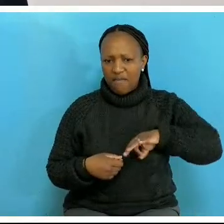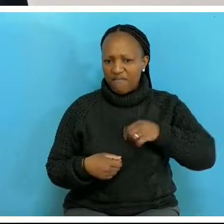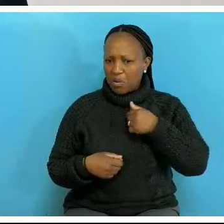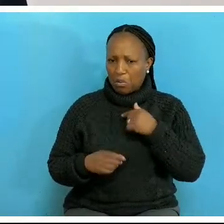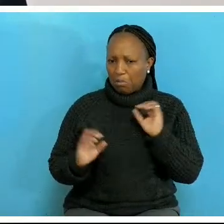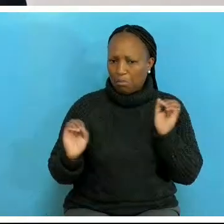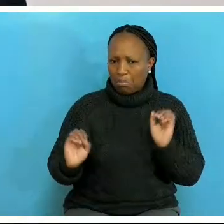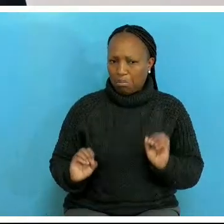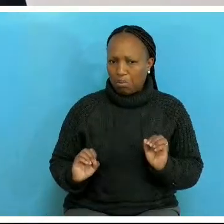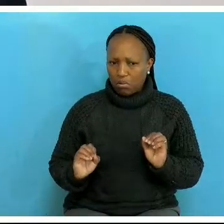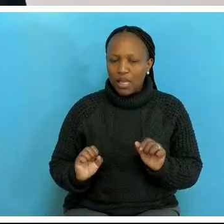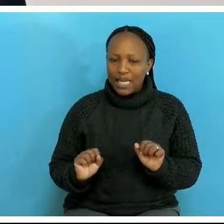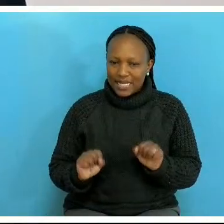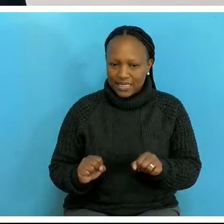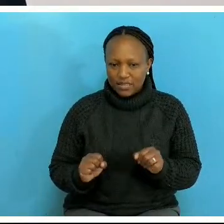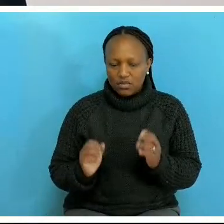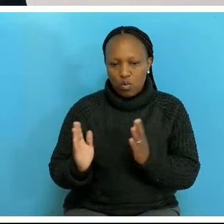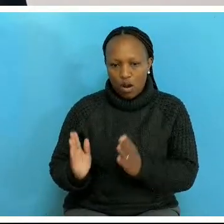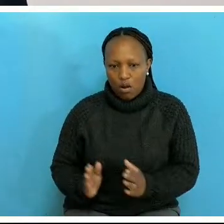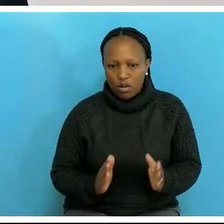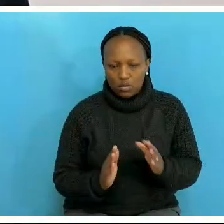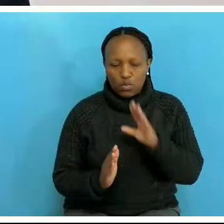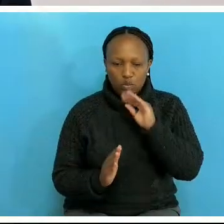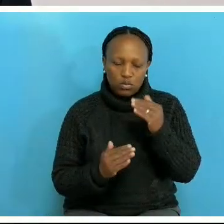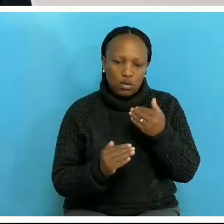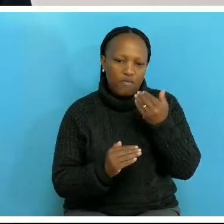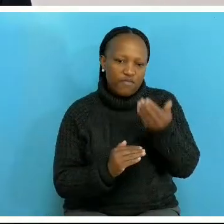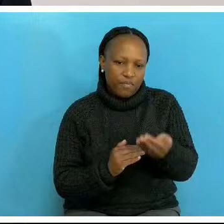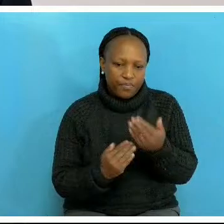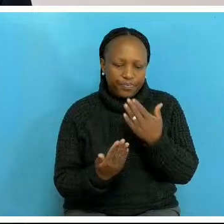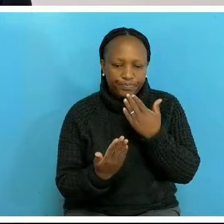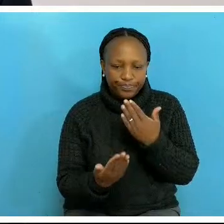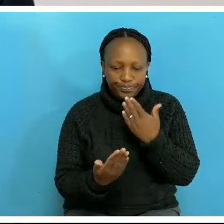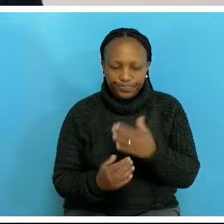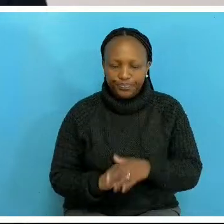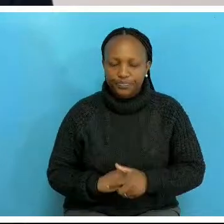Yes, we can arrange that. We'll talk afterwards. Thank you. GGD.